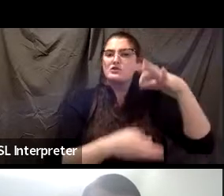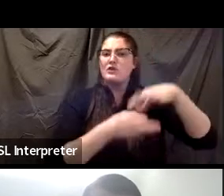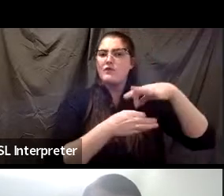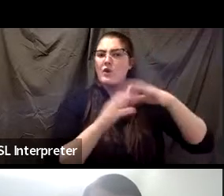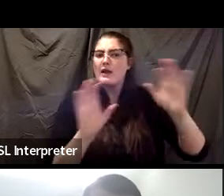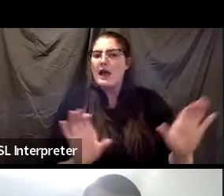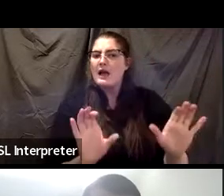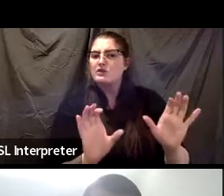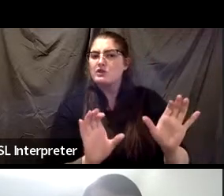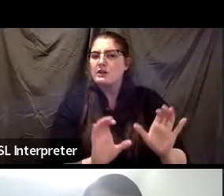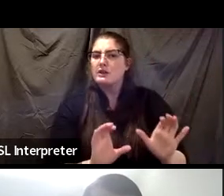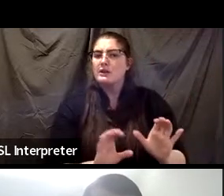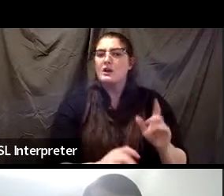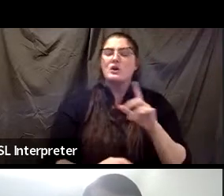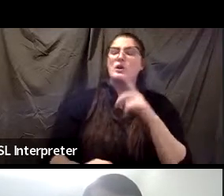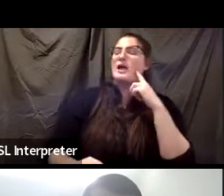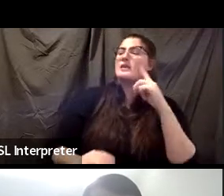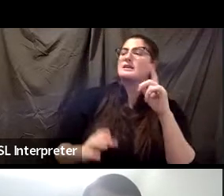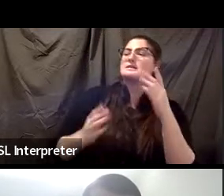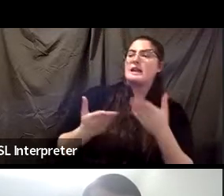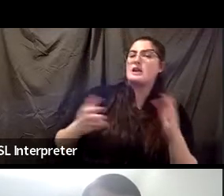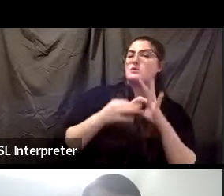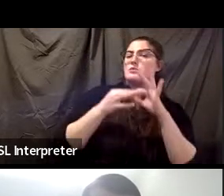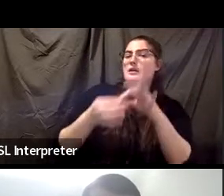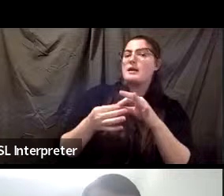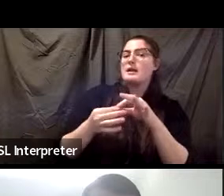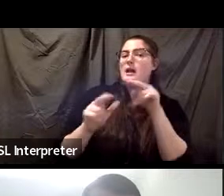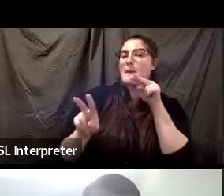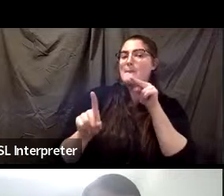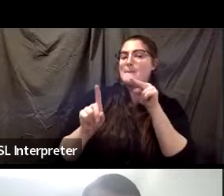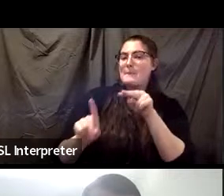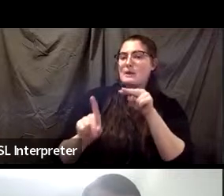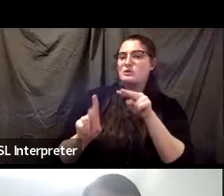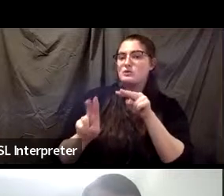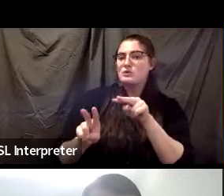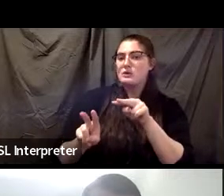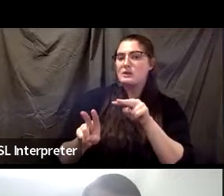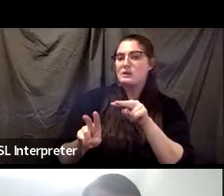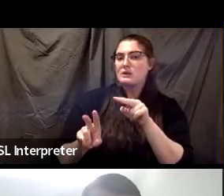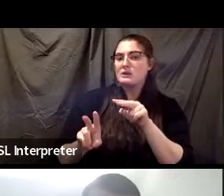was the item regarding the mentoring